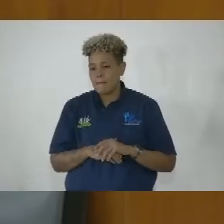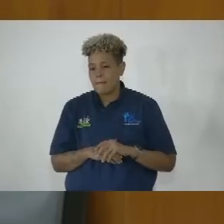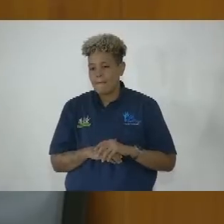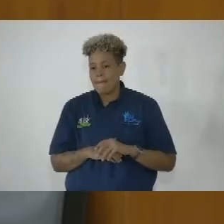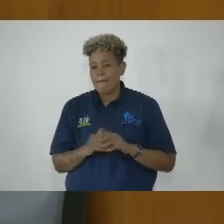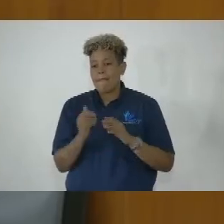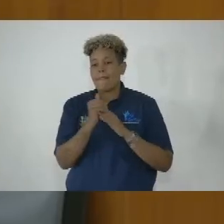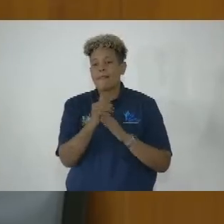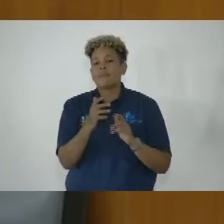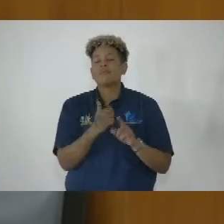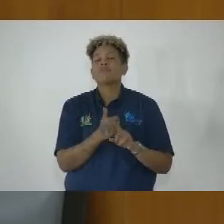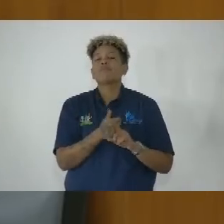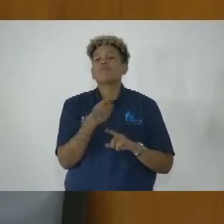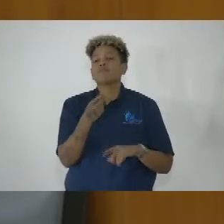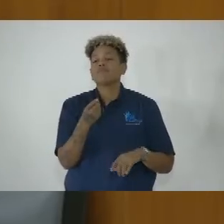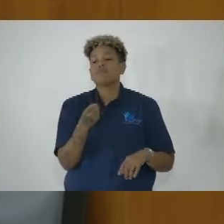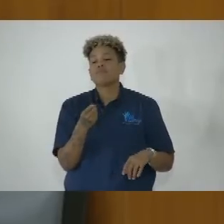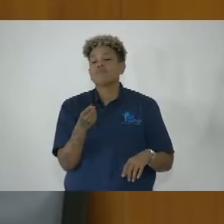Leader